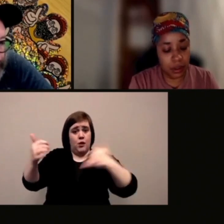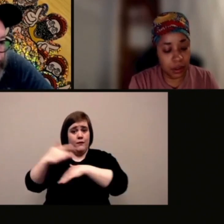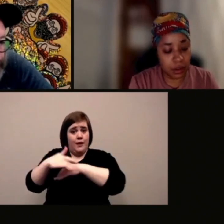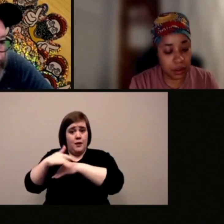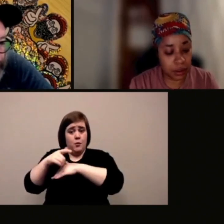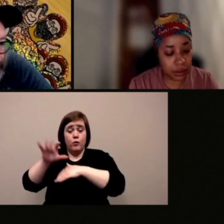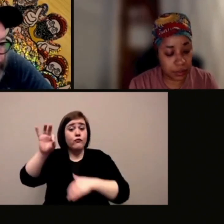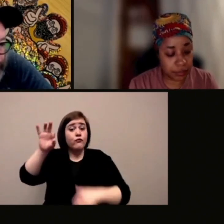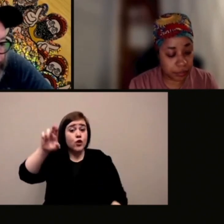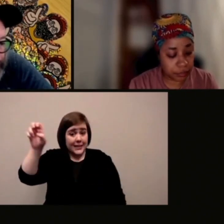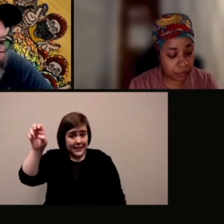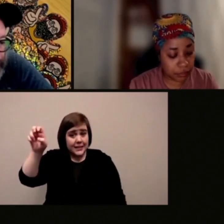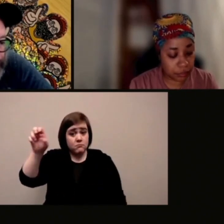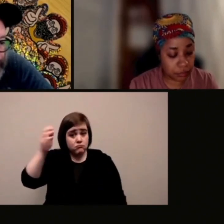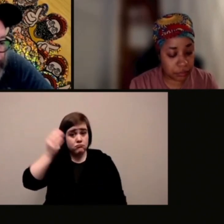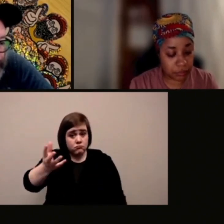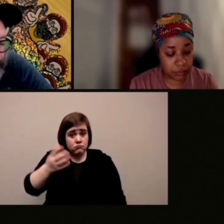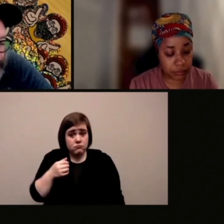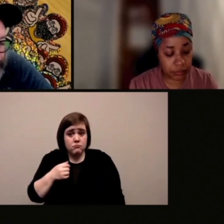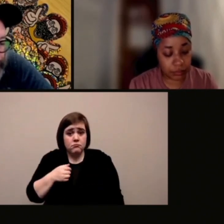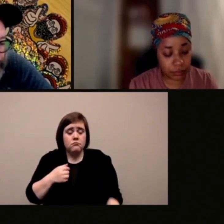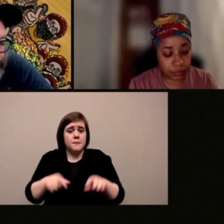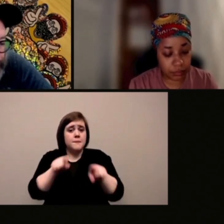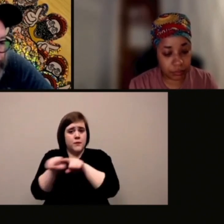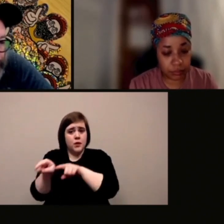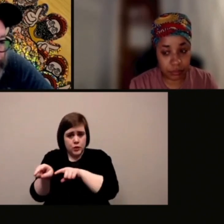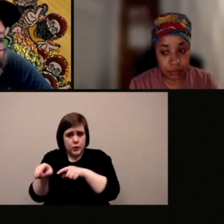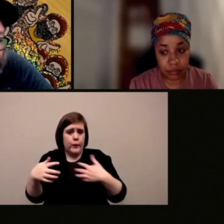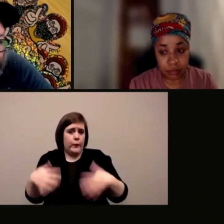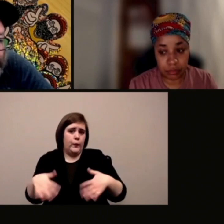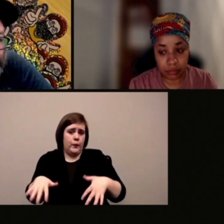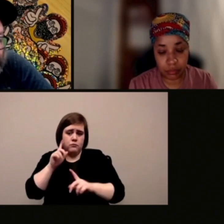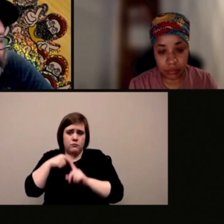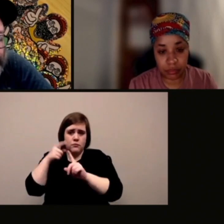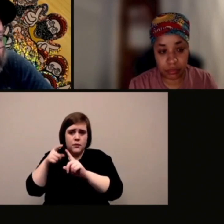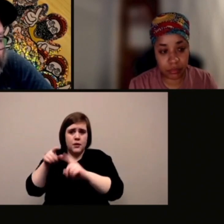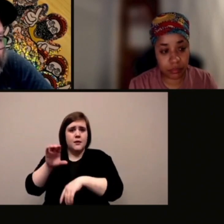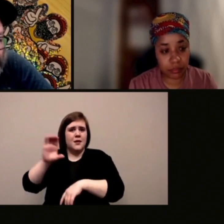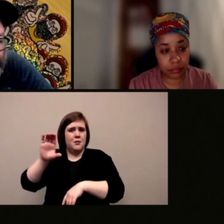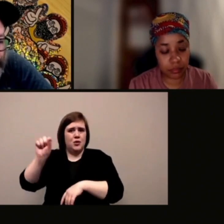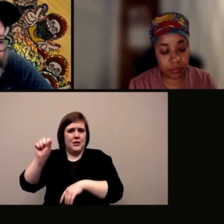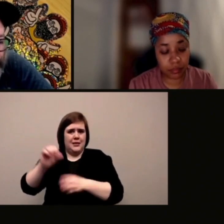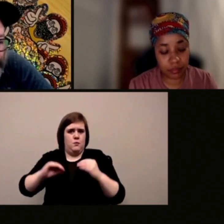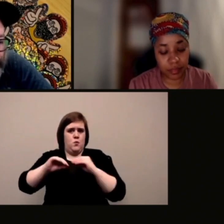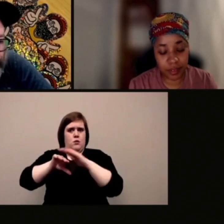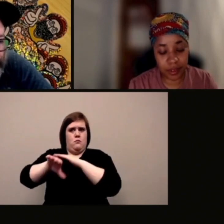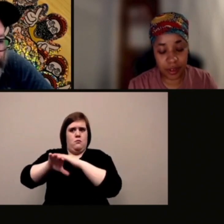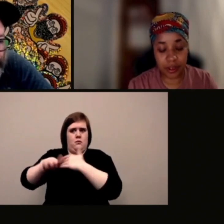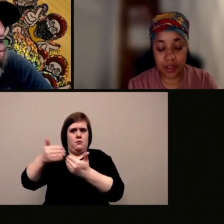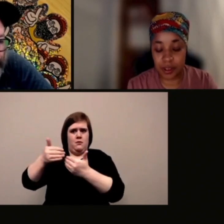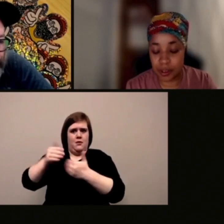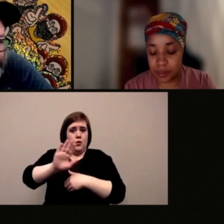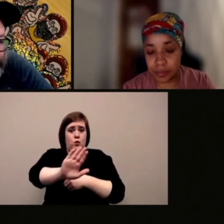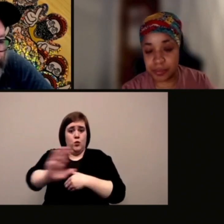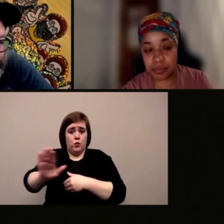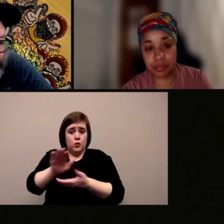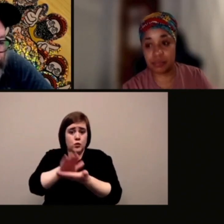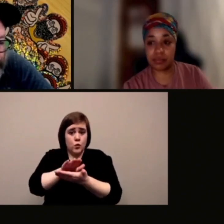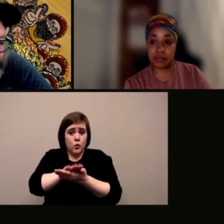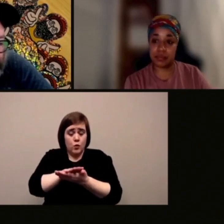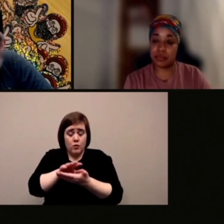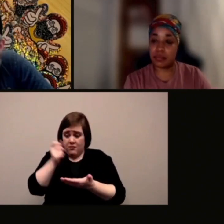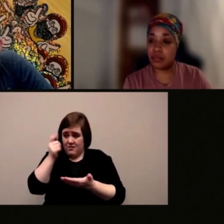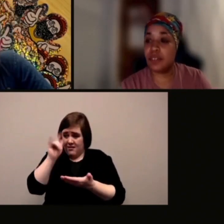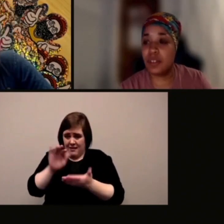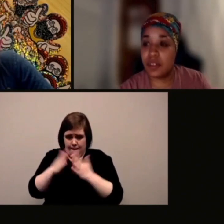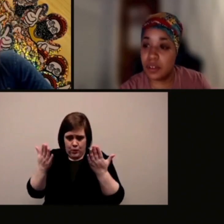free. And it's definitely on making computer science more accessible in your schools, where the book changes and